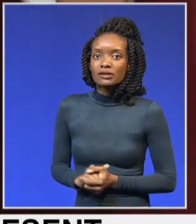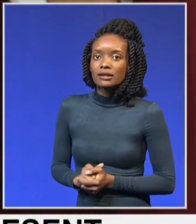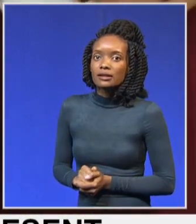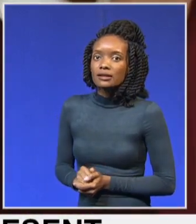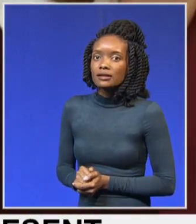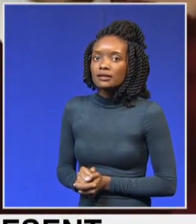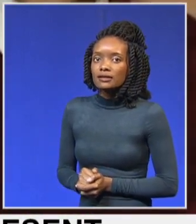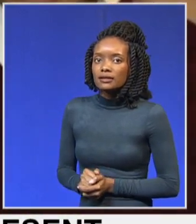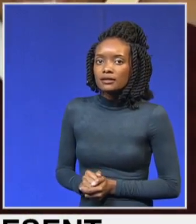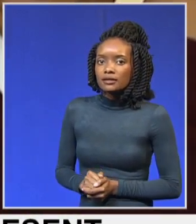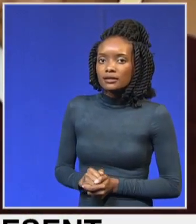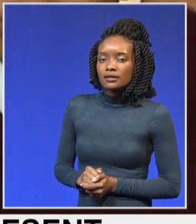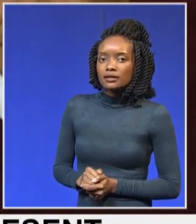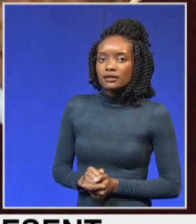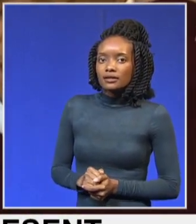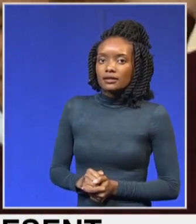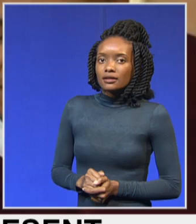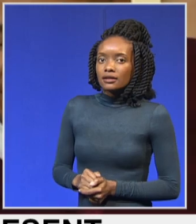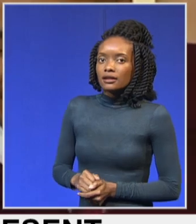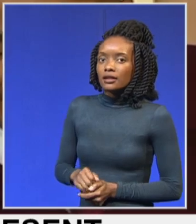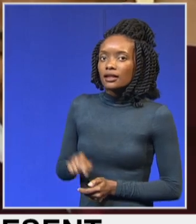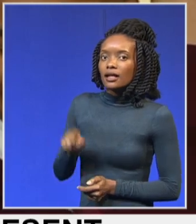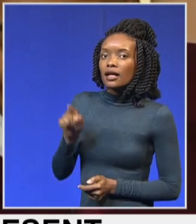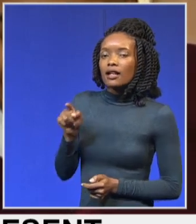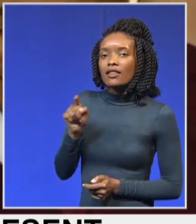going to brag about there in Marrakesh. Yes.